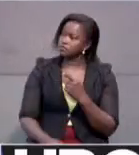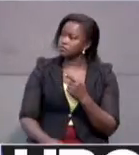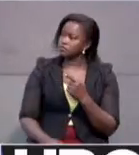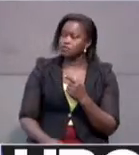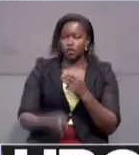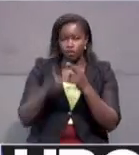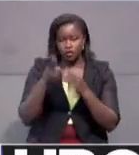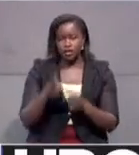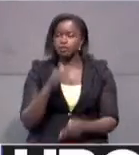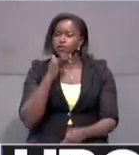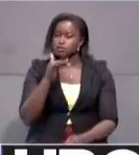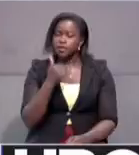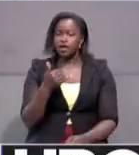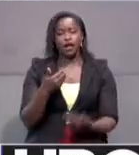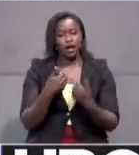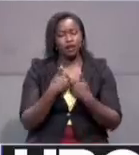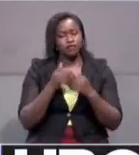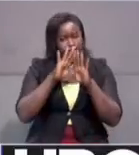I have a clarification.